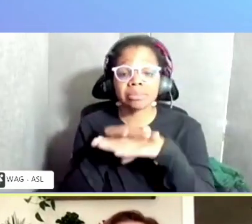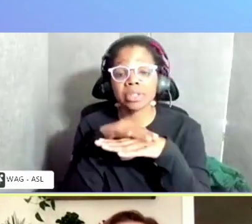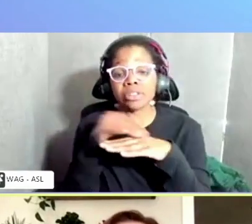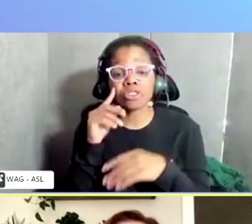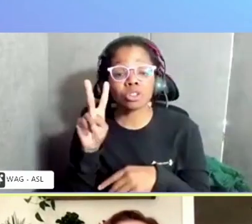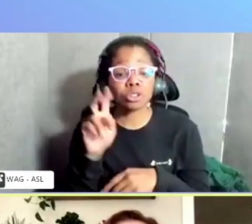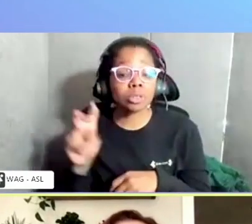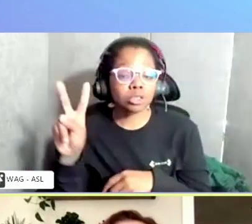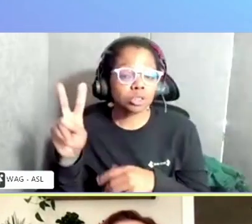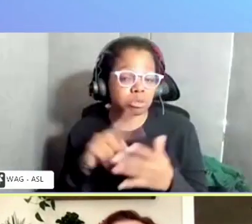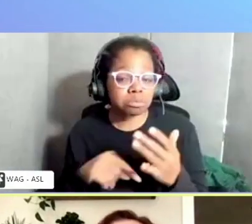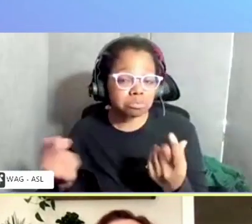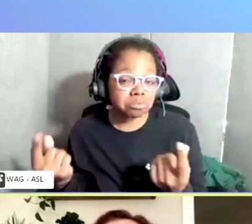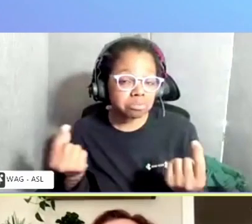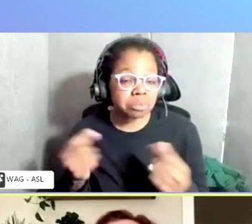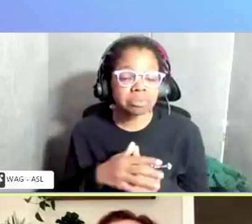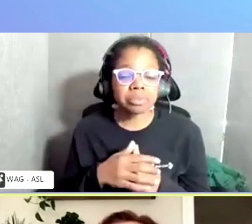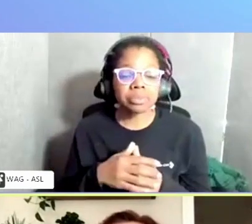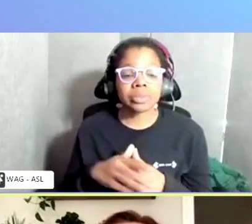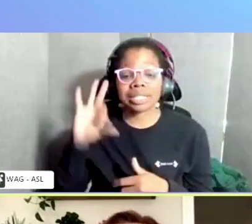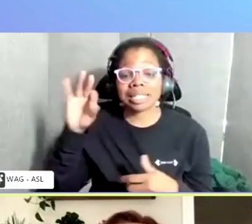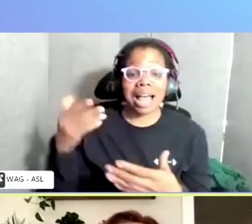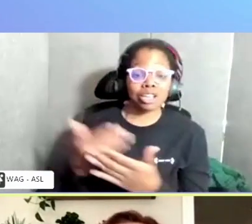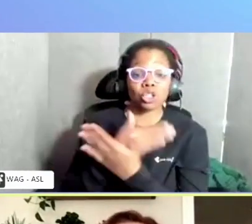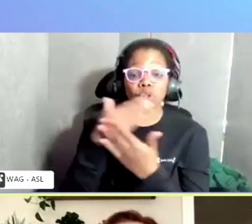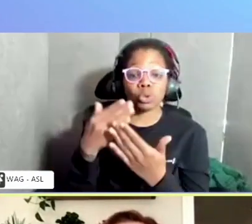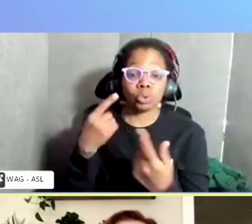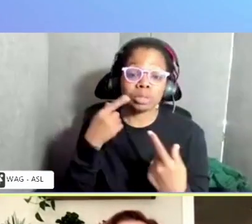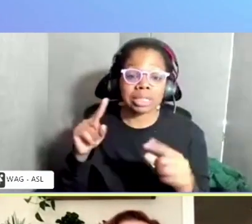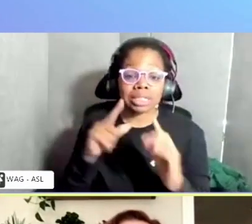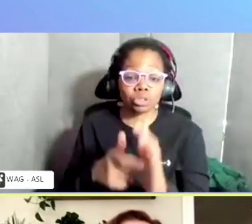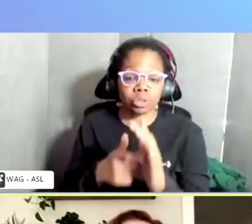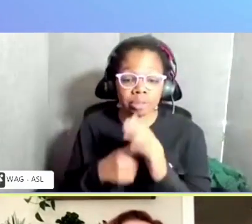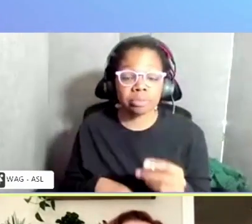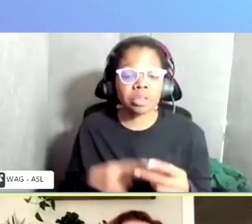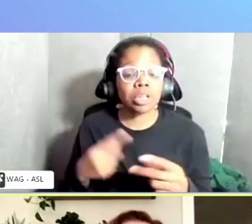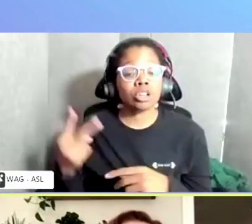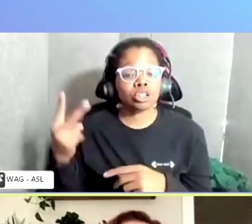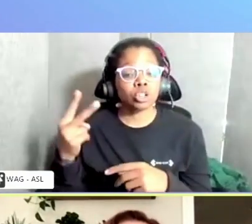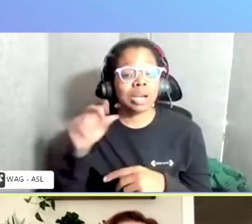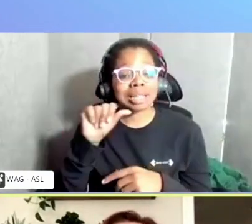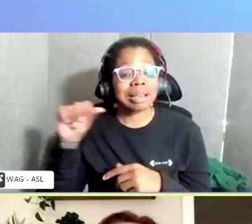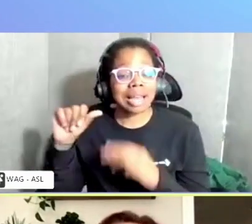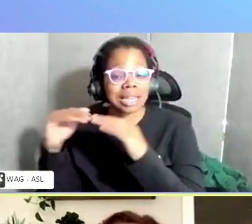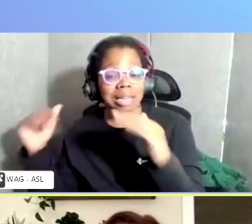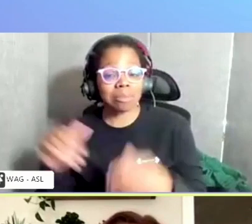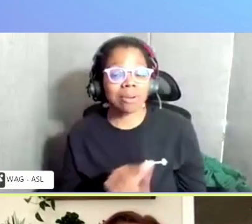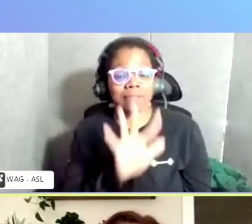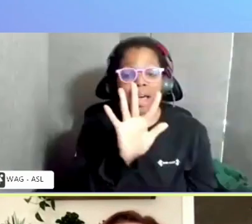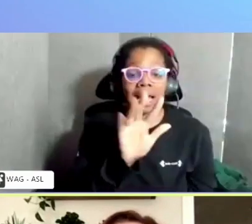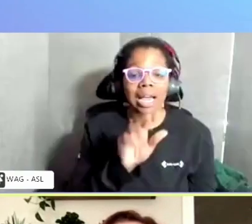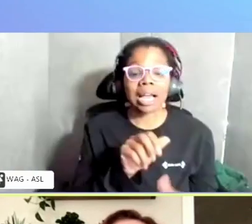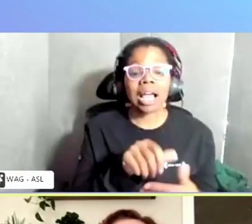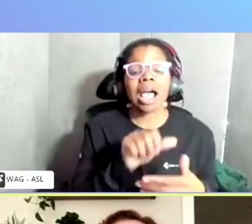features coming on board include 9 new success criterion, 2 at the single A level, 5 at double